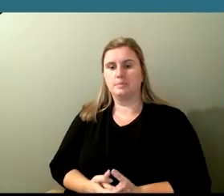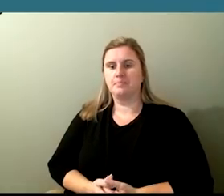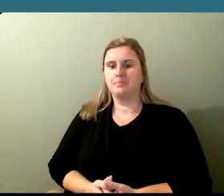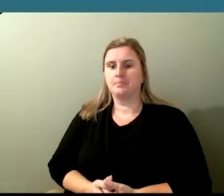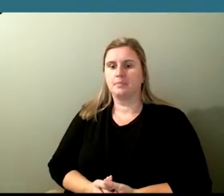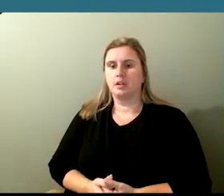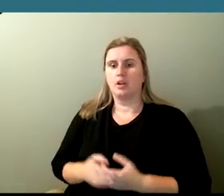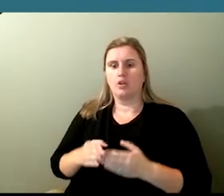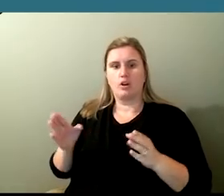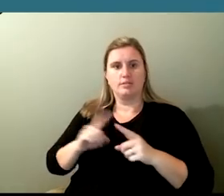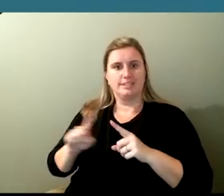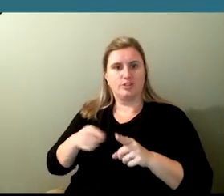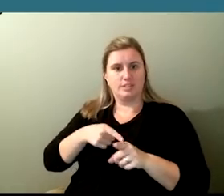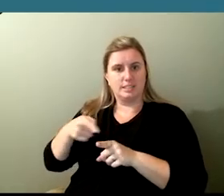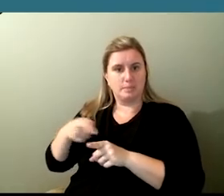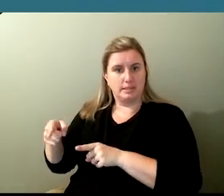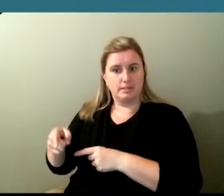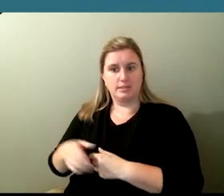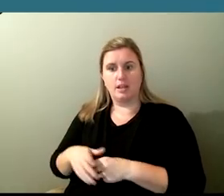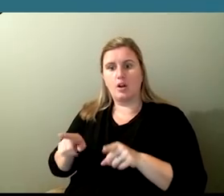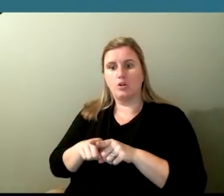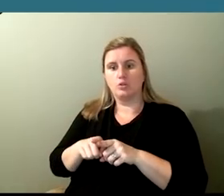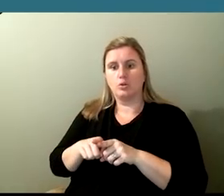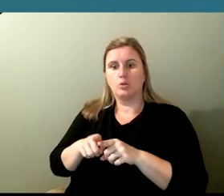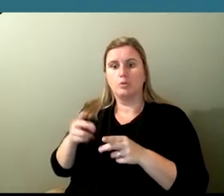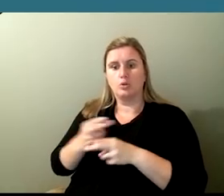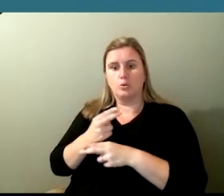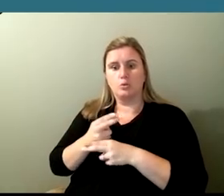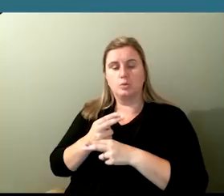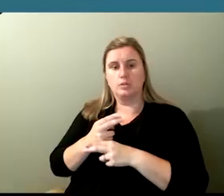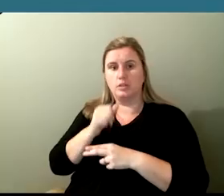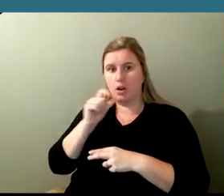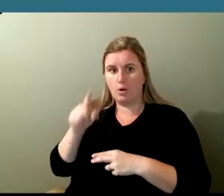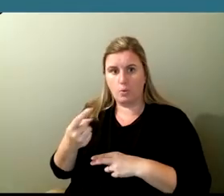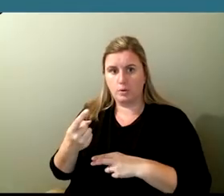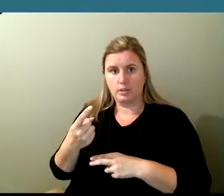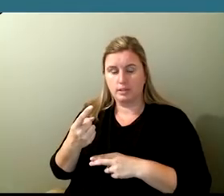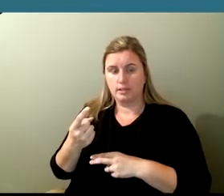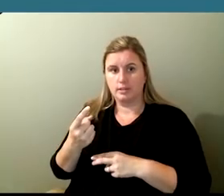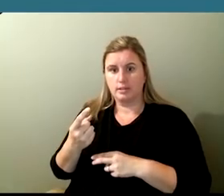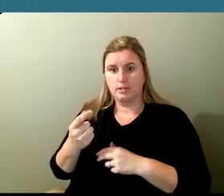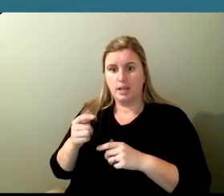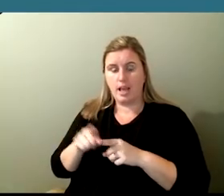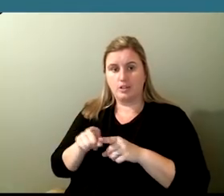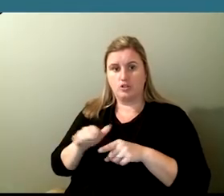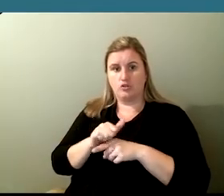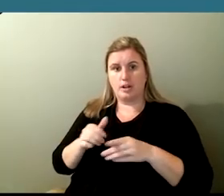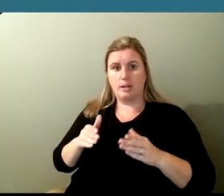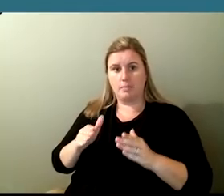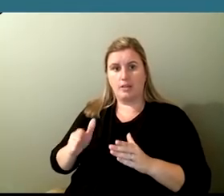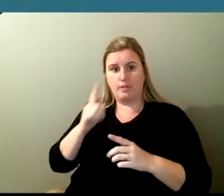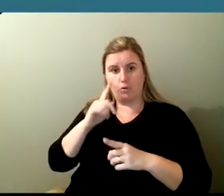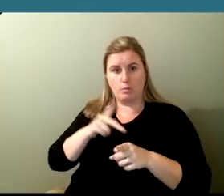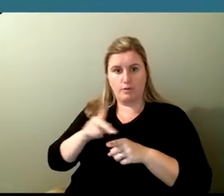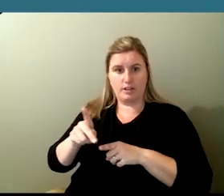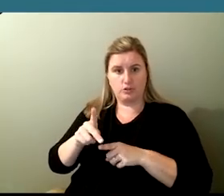across disciplines. And of course, it has been also used not only with as a training method for